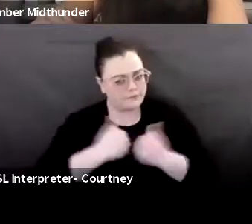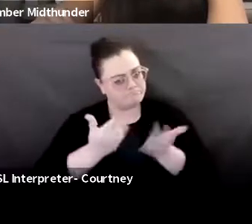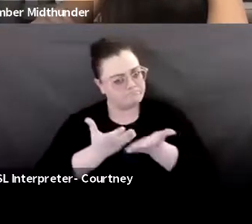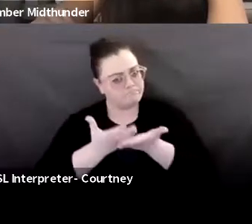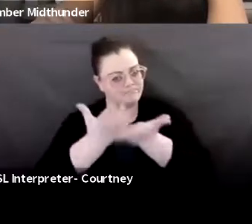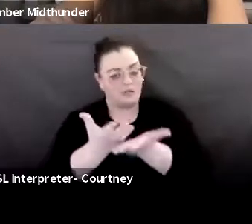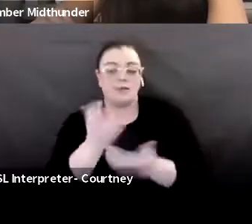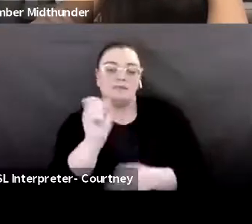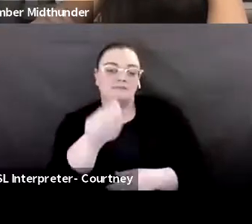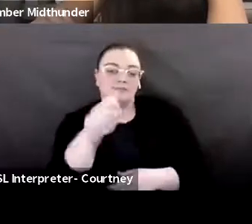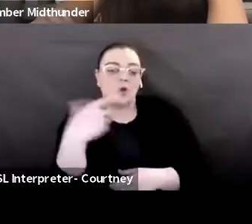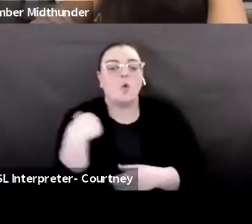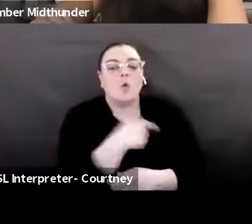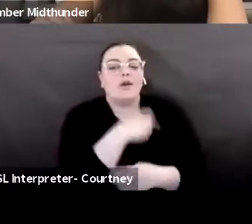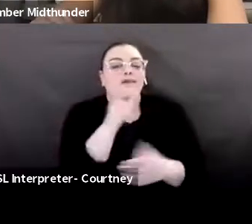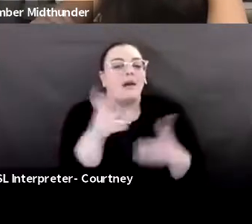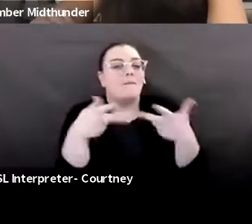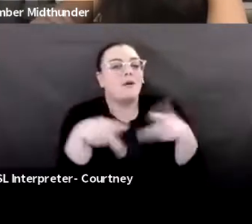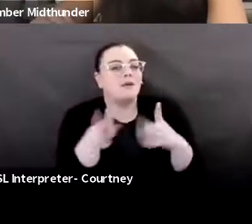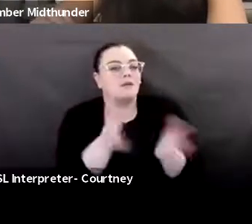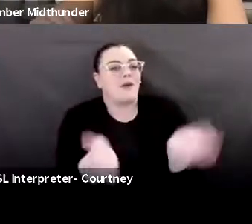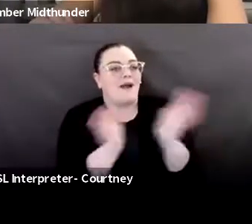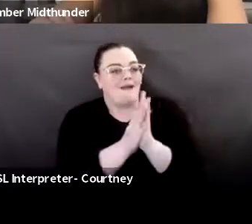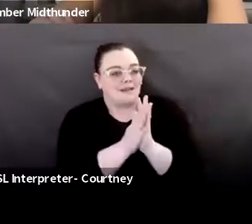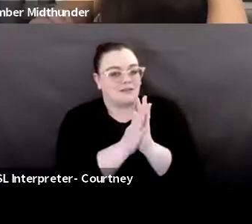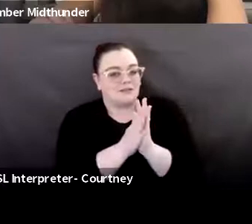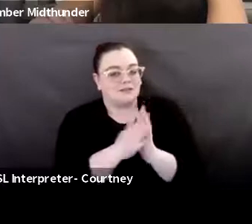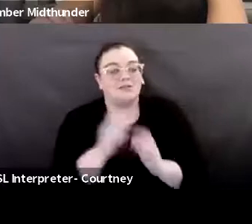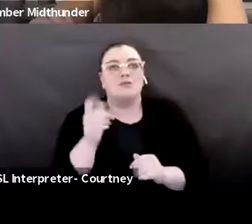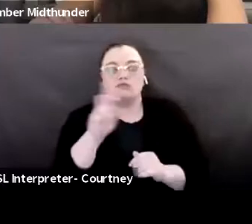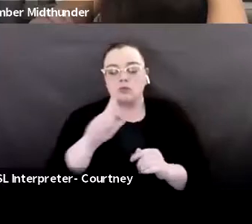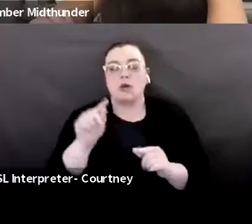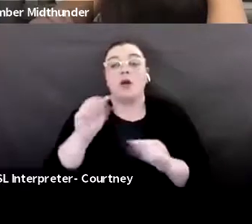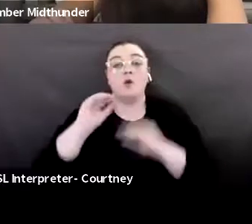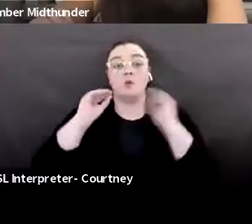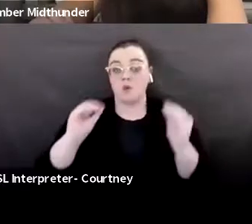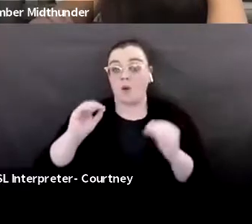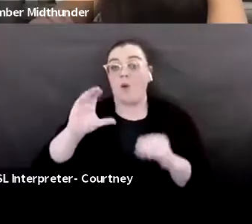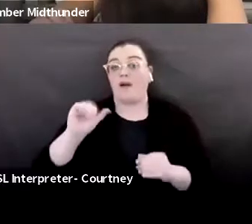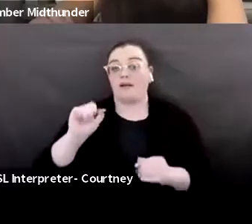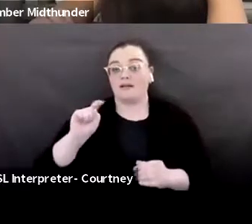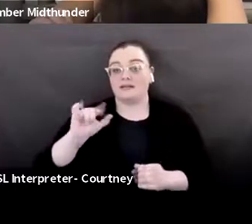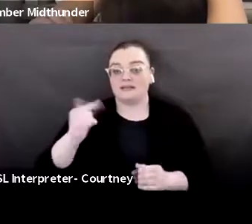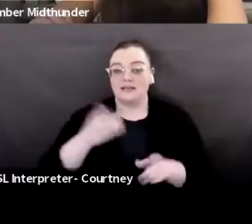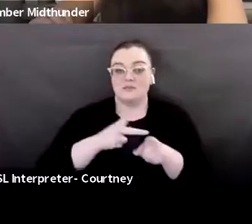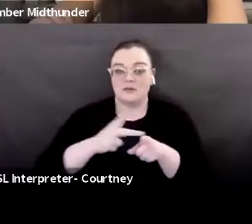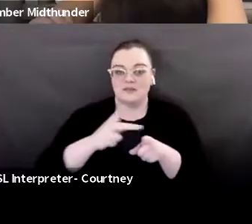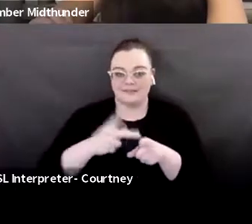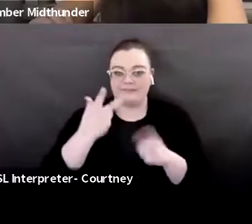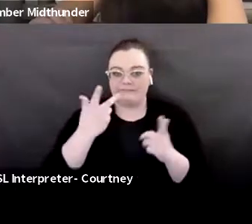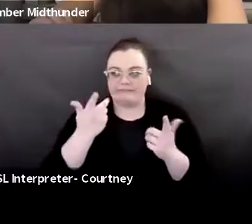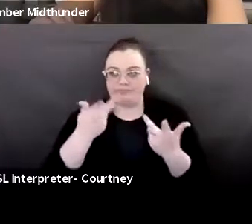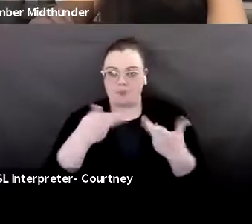But yeah, we are not permitted to ask you. No casting professional is supposed to ask an actor